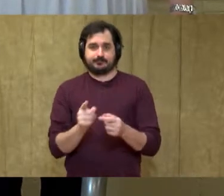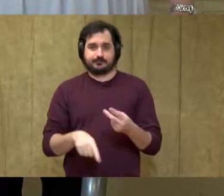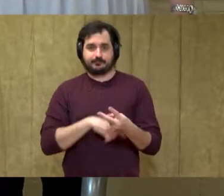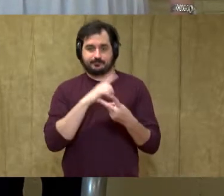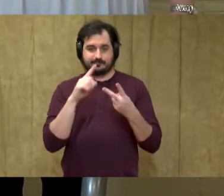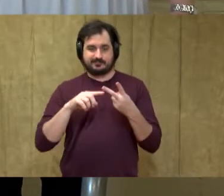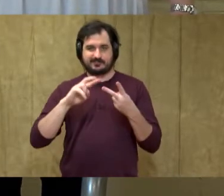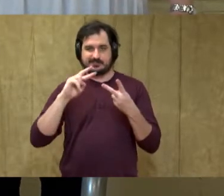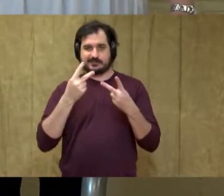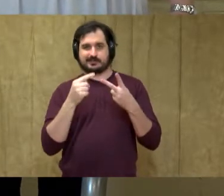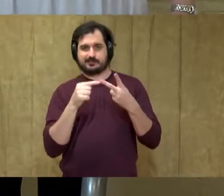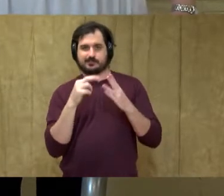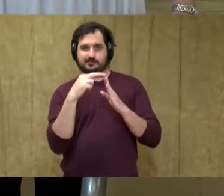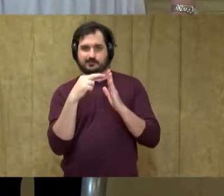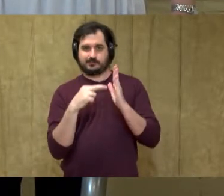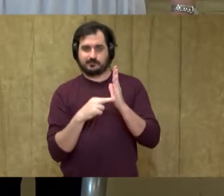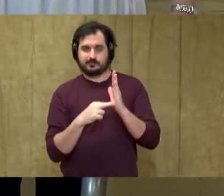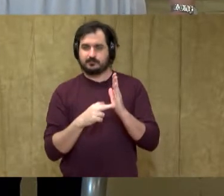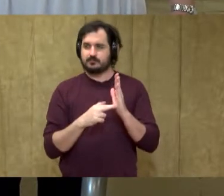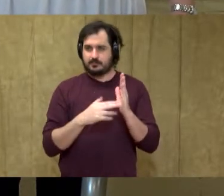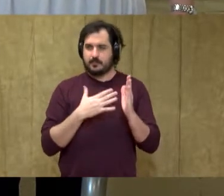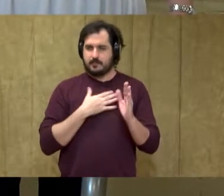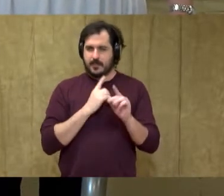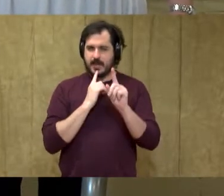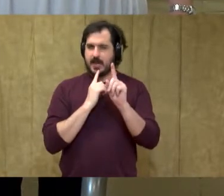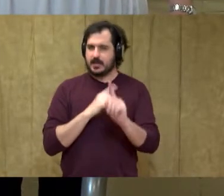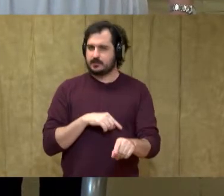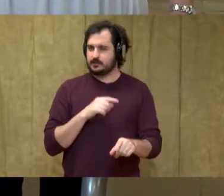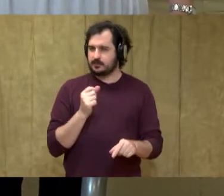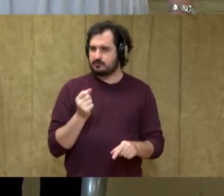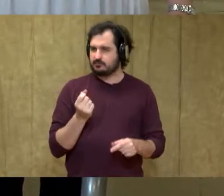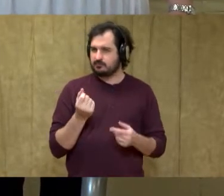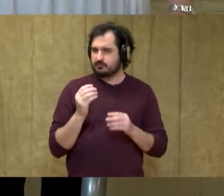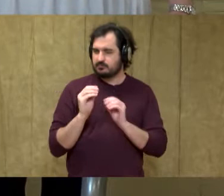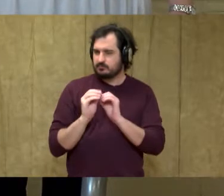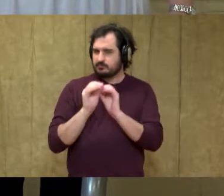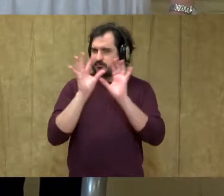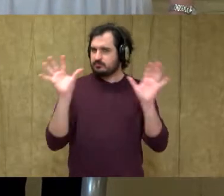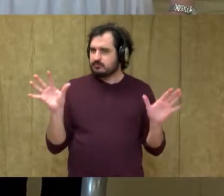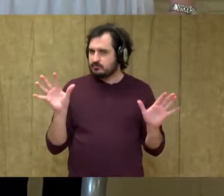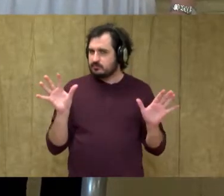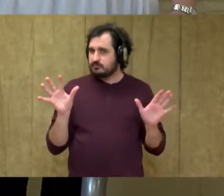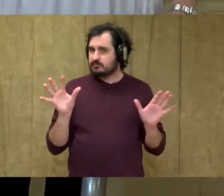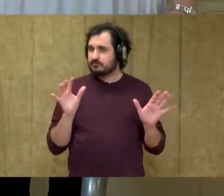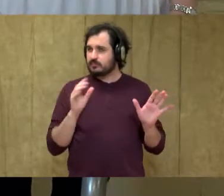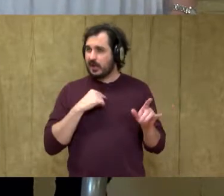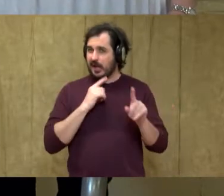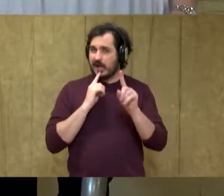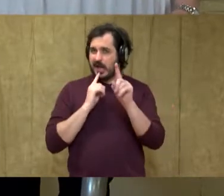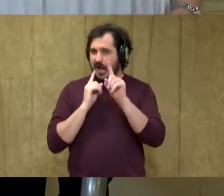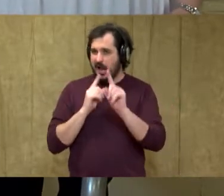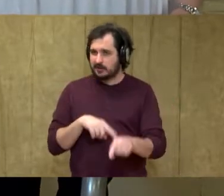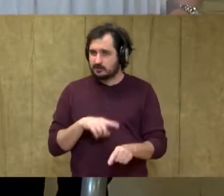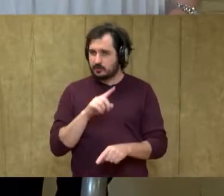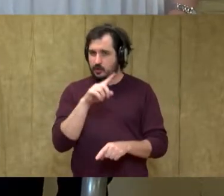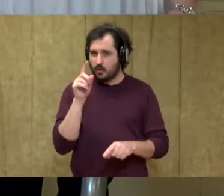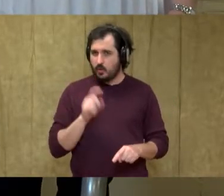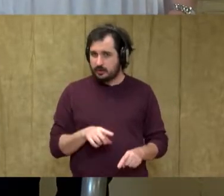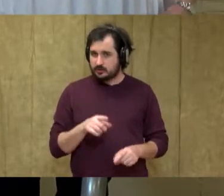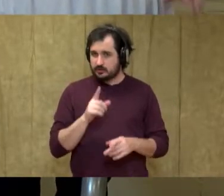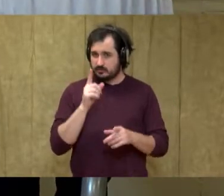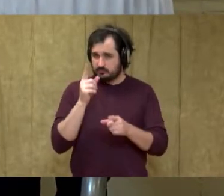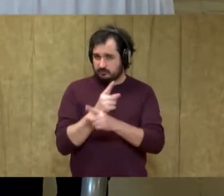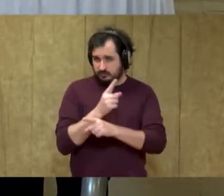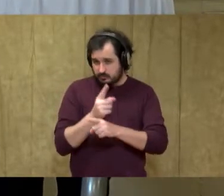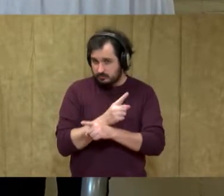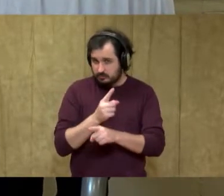sense? Well, did I even answer the question that was being asked? And if you remember what I've even said over the last few